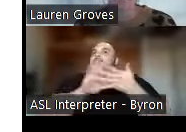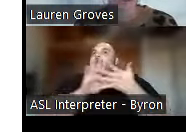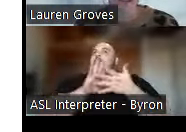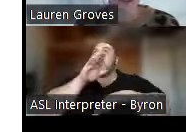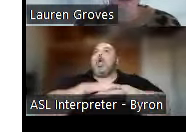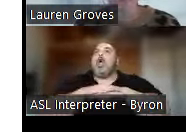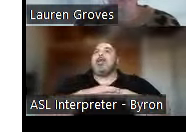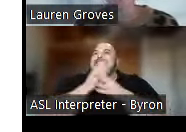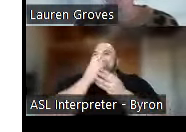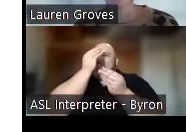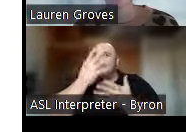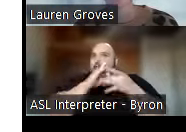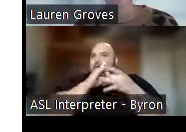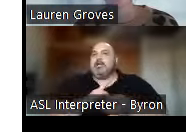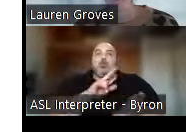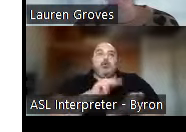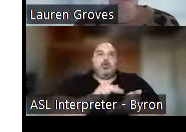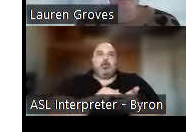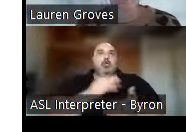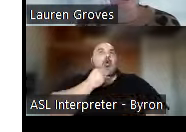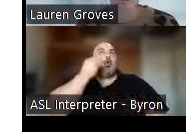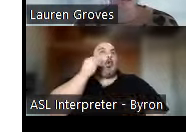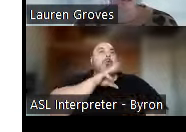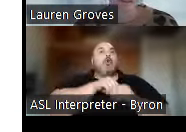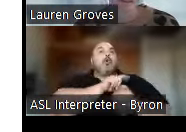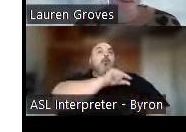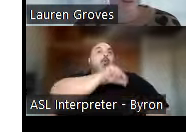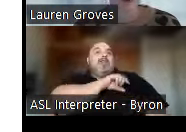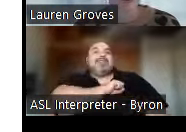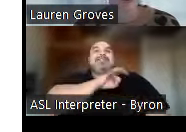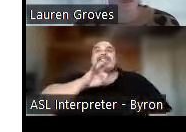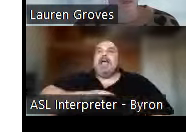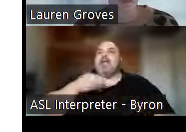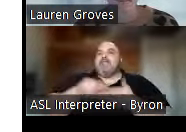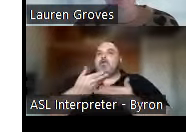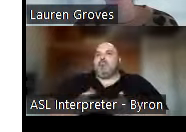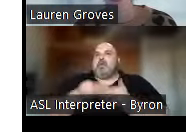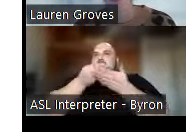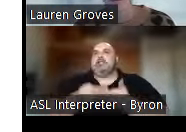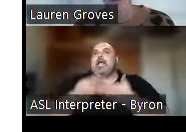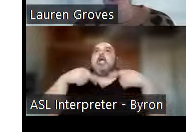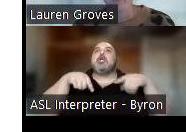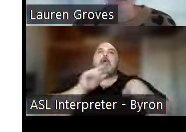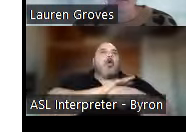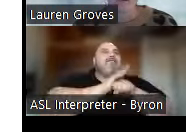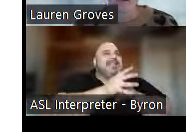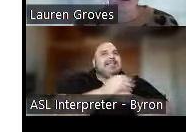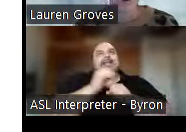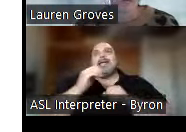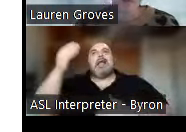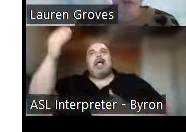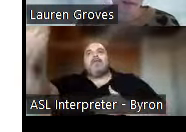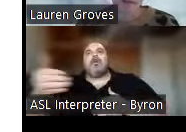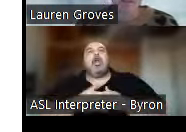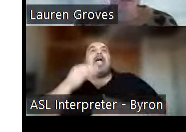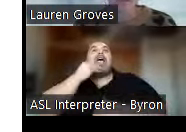homes, and that includes quality, staffing, financing, and both during COVID-19 and ongoing. And our home